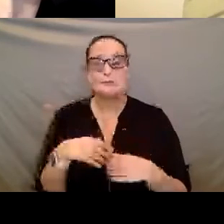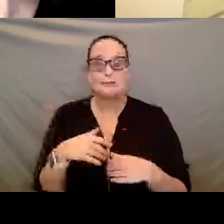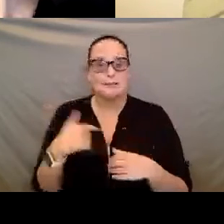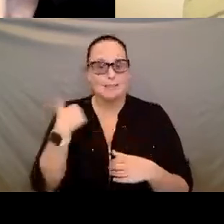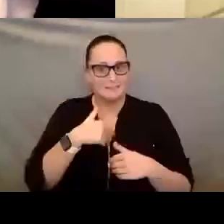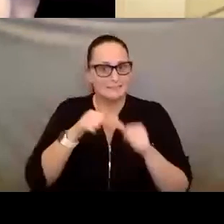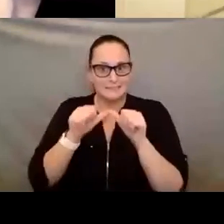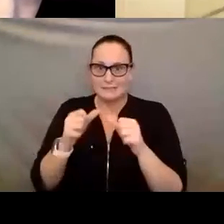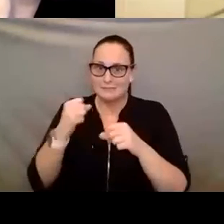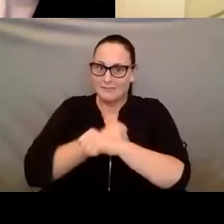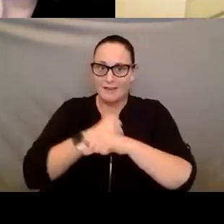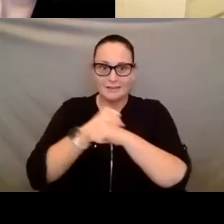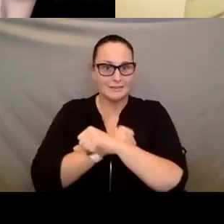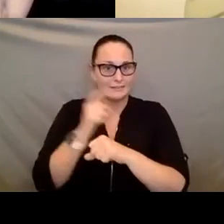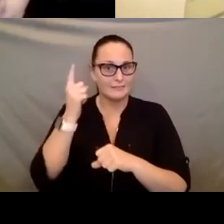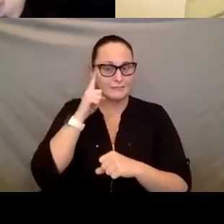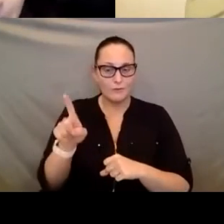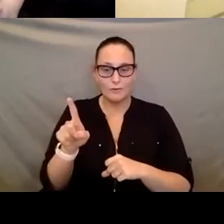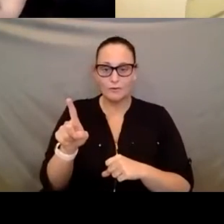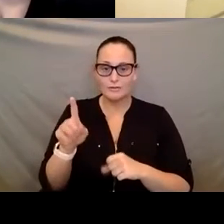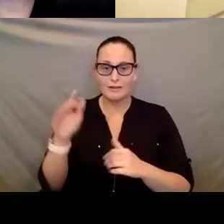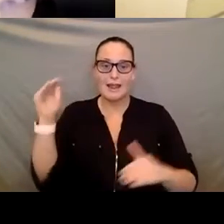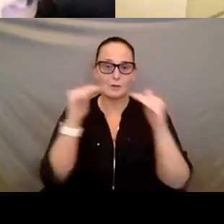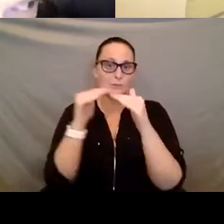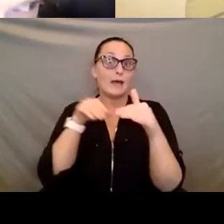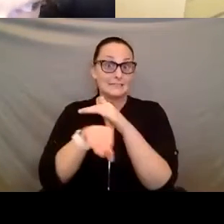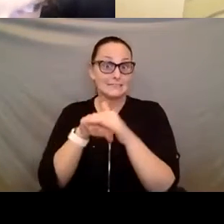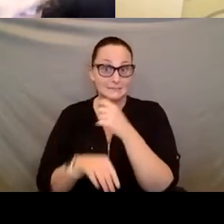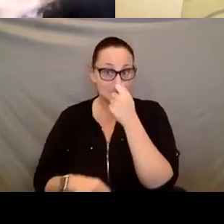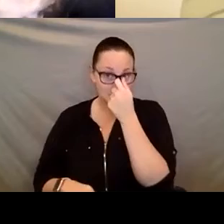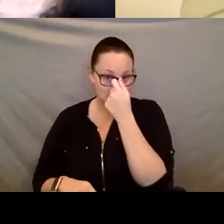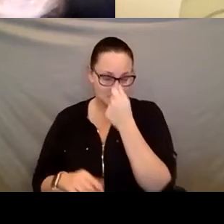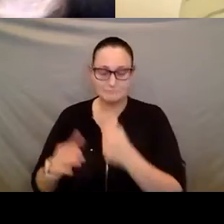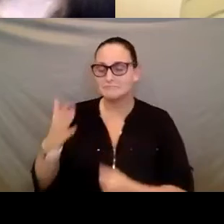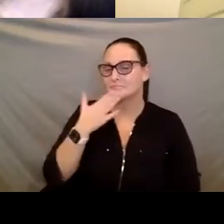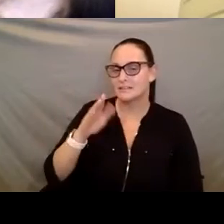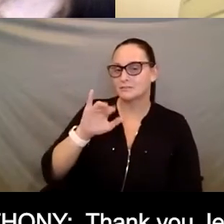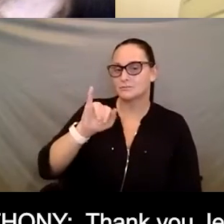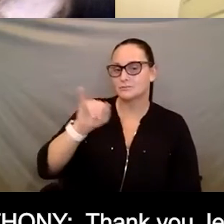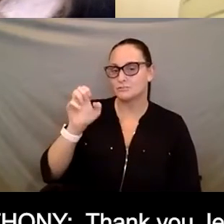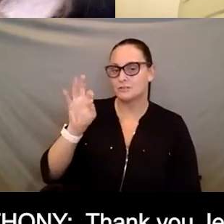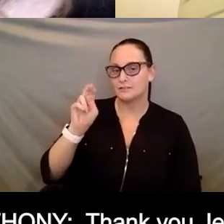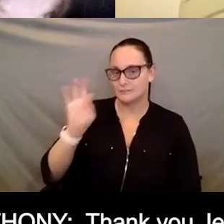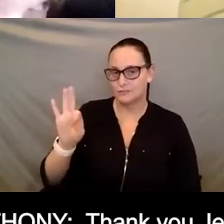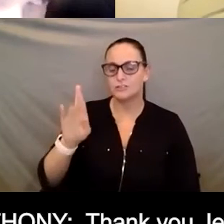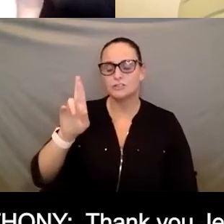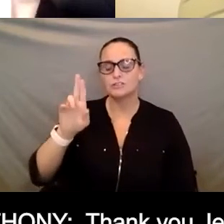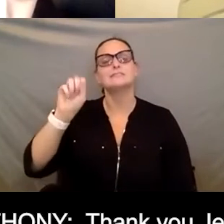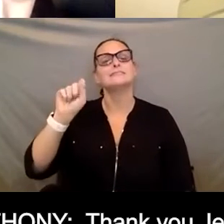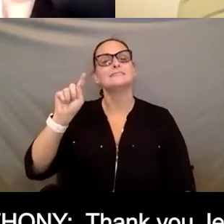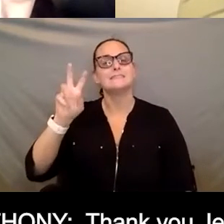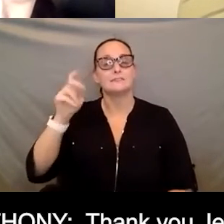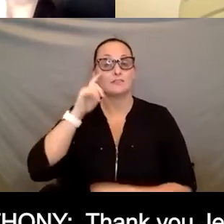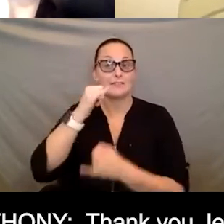Let's keep fighting for equitable access. Thank you, Jennifer. And then, Stephen, I'm going to go to you for the